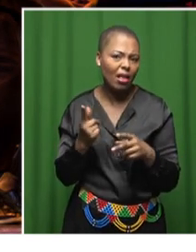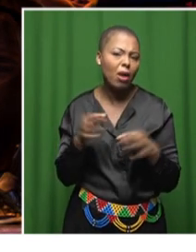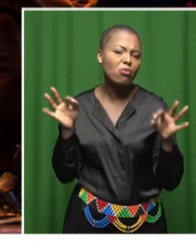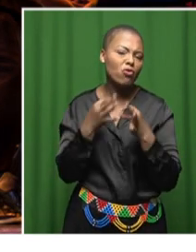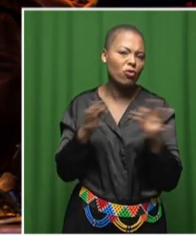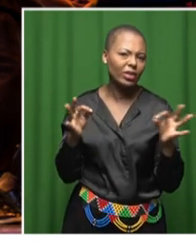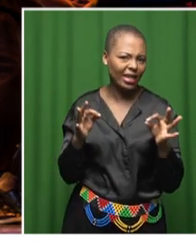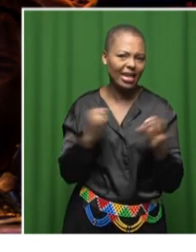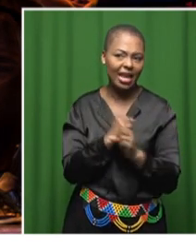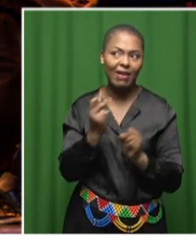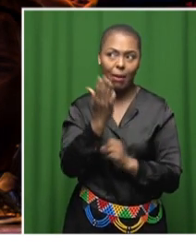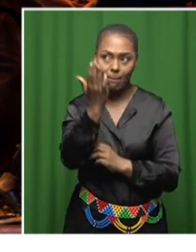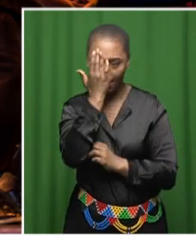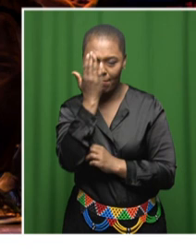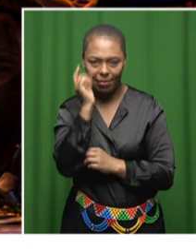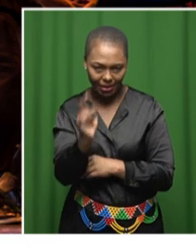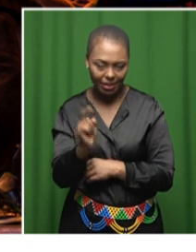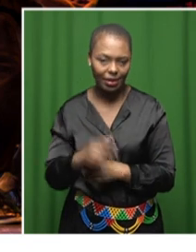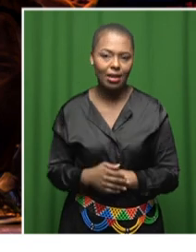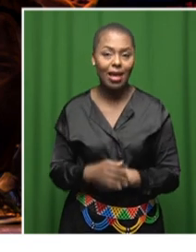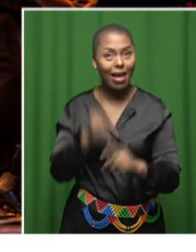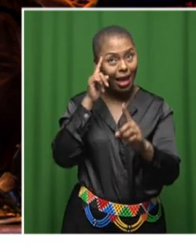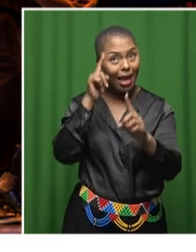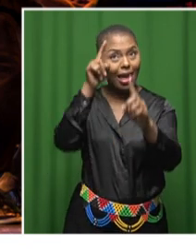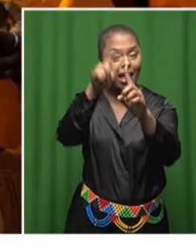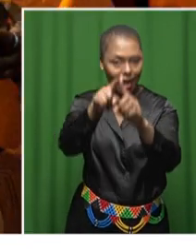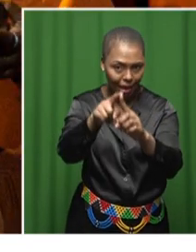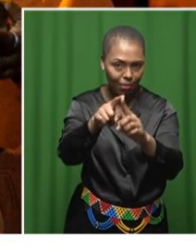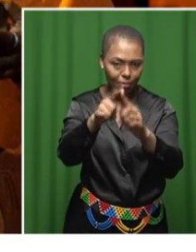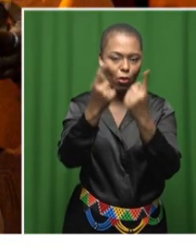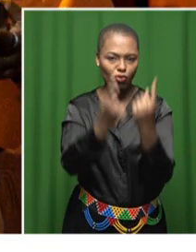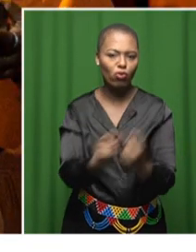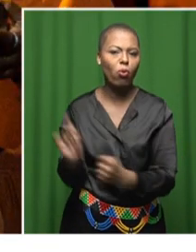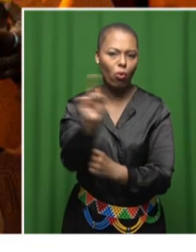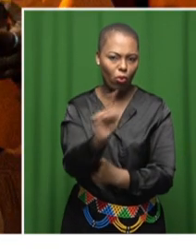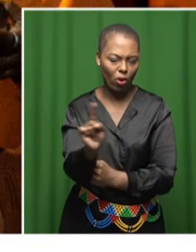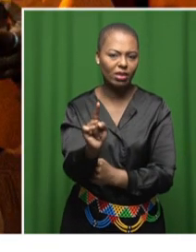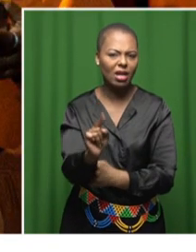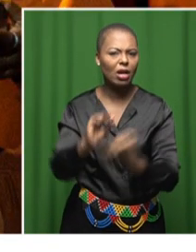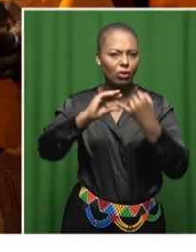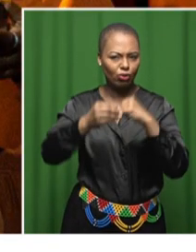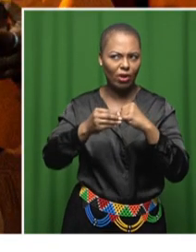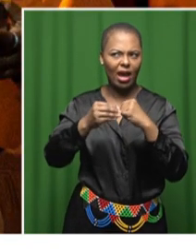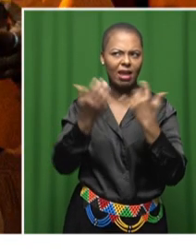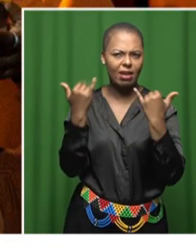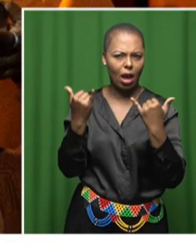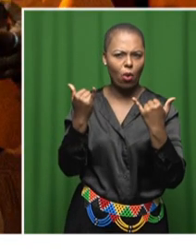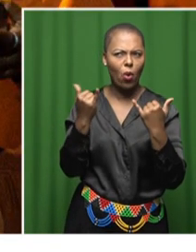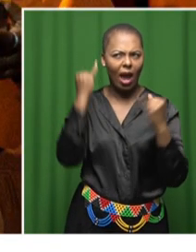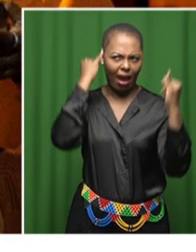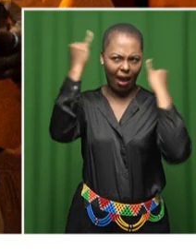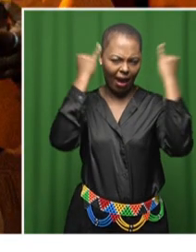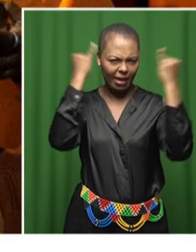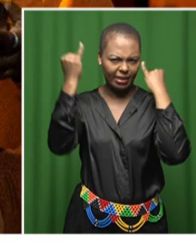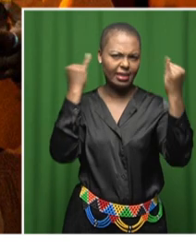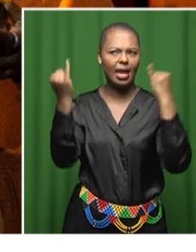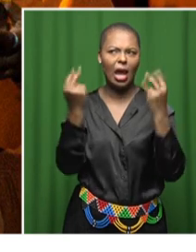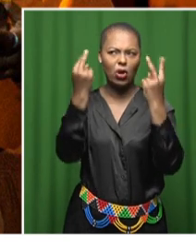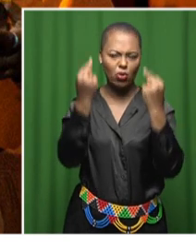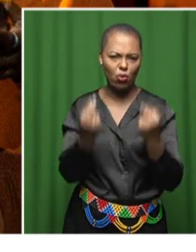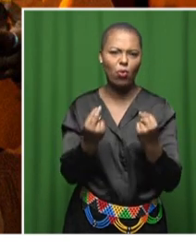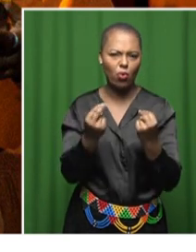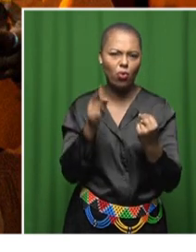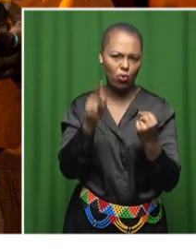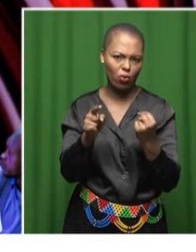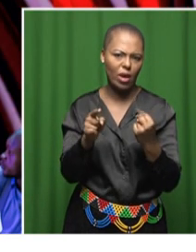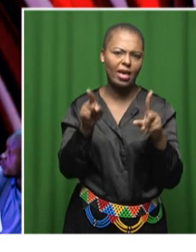stature. Mm-hmm. And so our aim was to try and come up with a new production that will travel globally. Mm-hmm. And so I